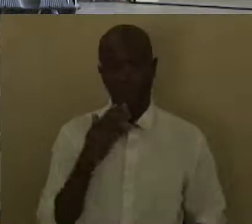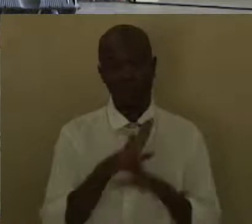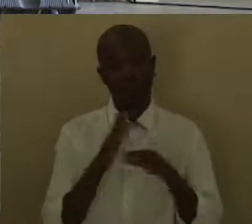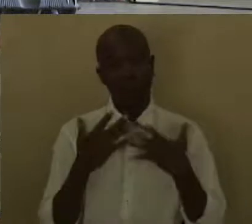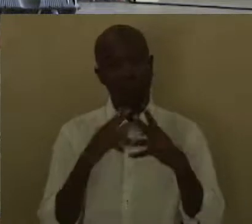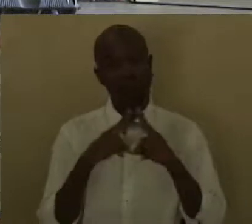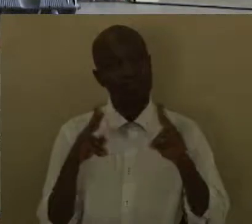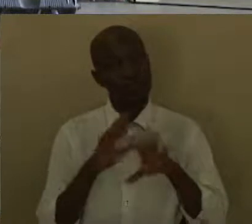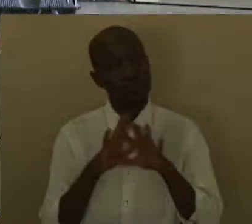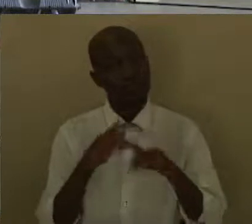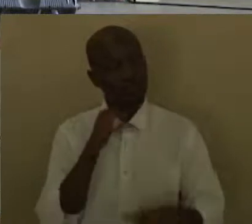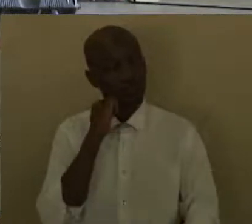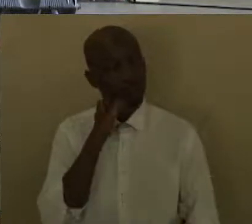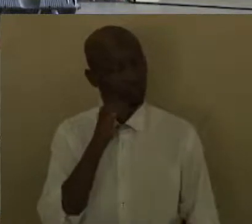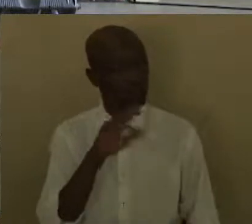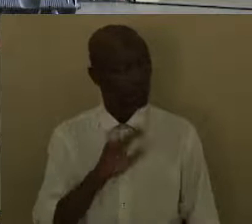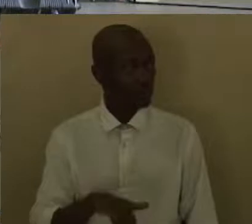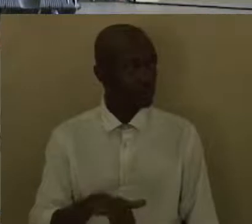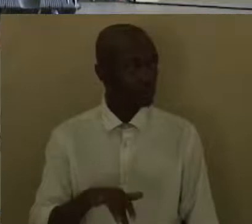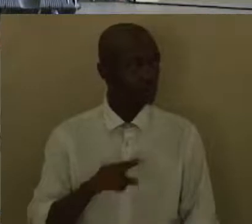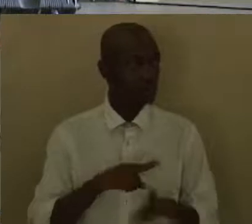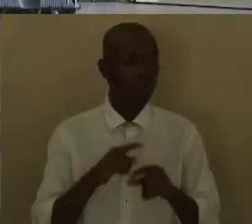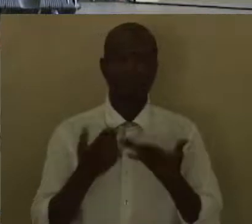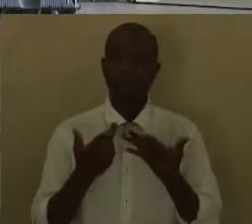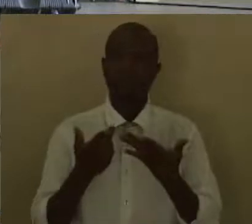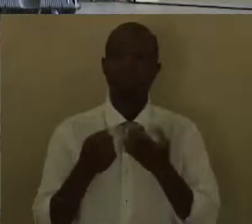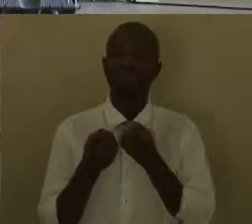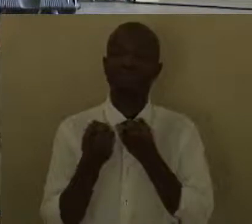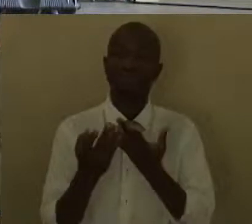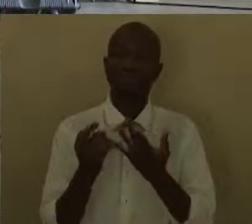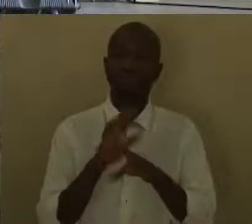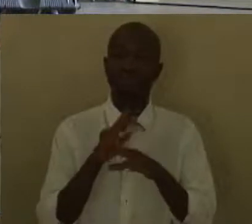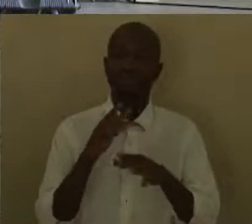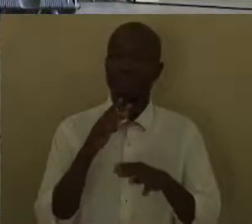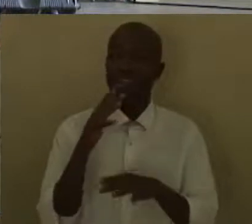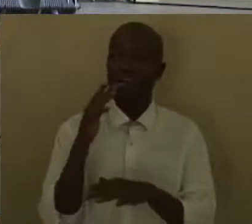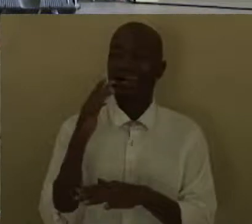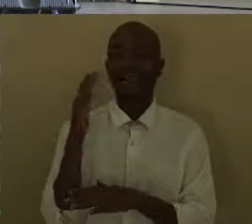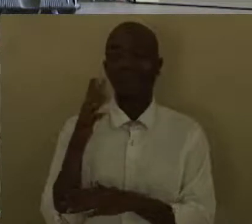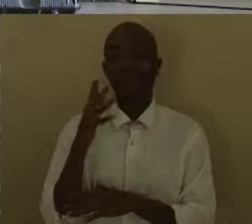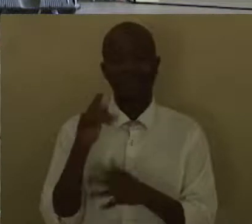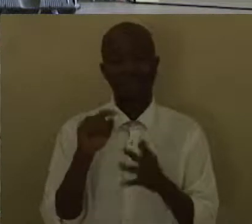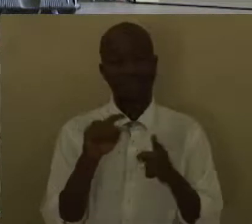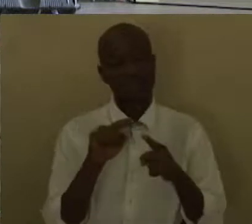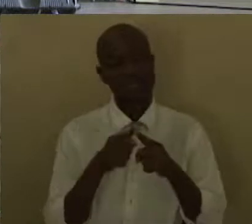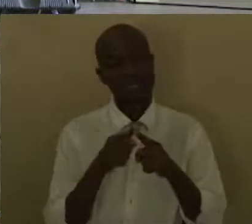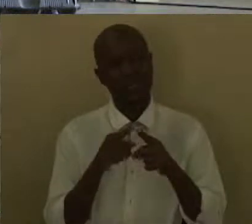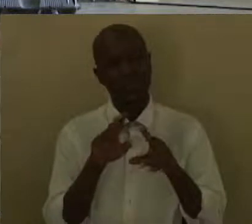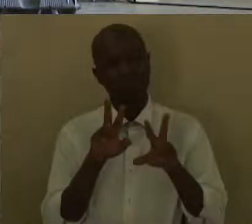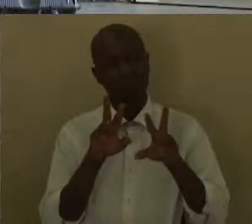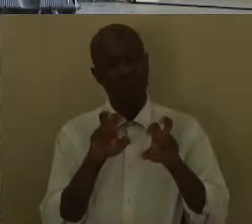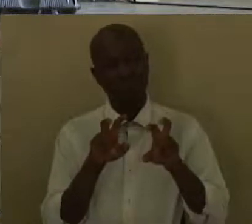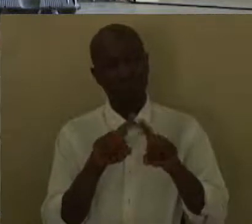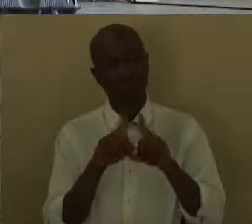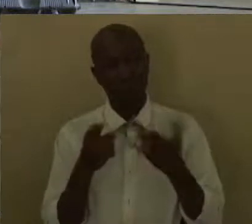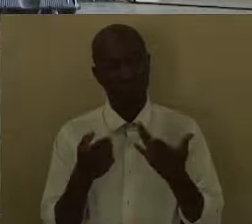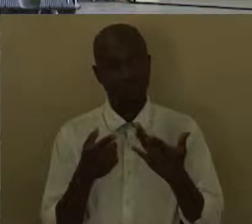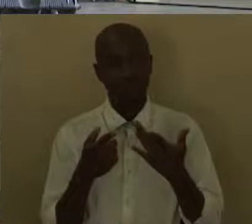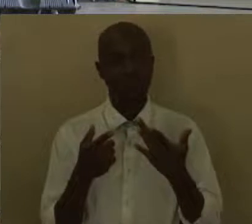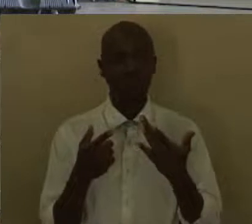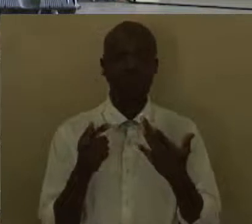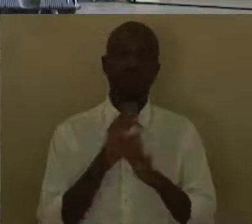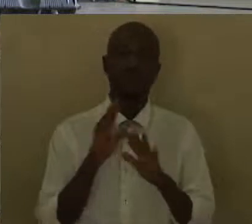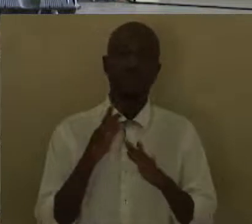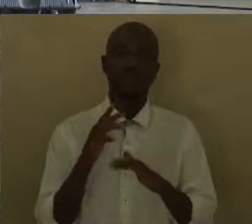apologies, Sipo. Yes, I have actually deliberately skipped item where the permanent delegate